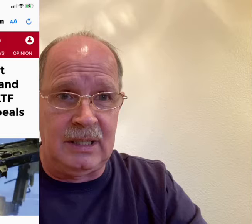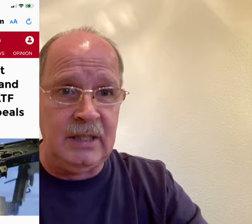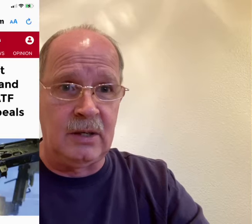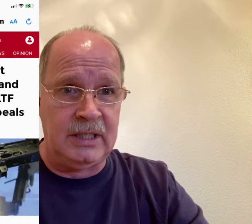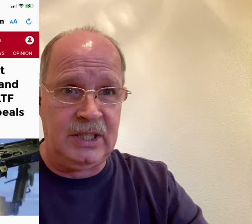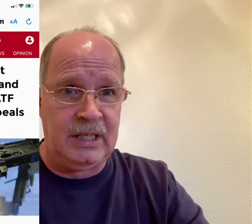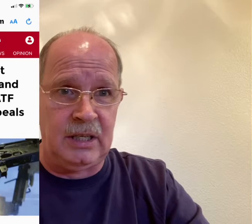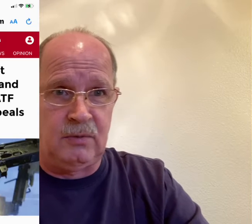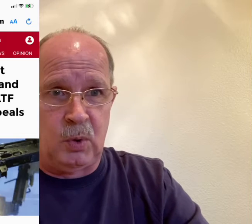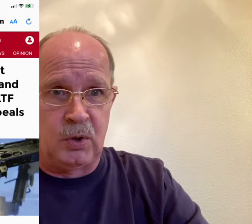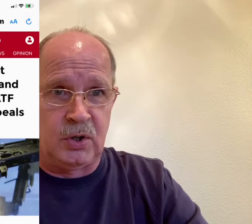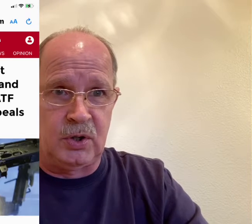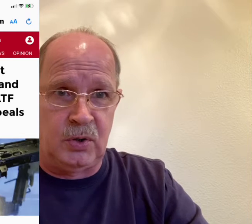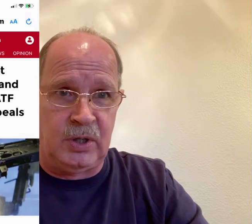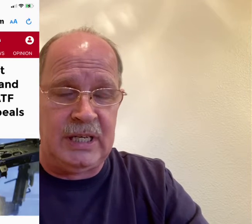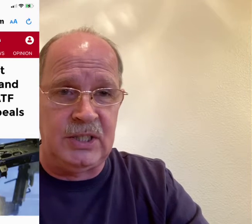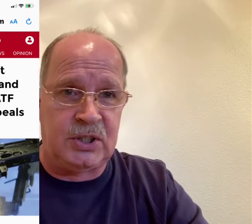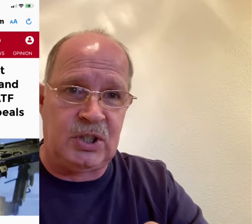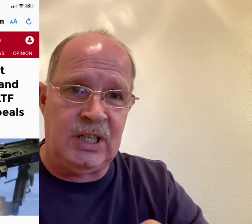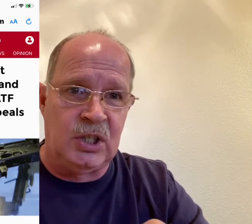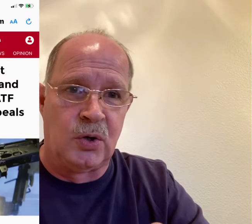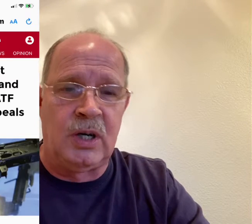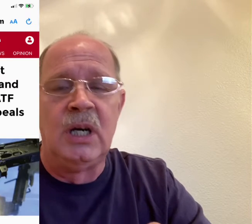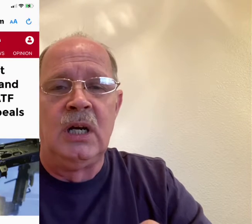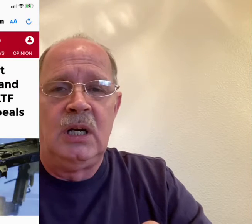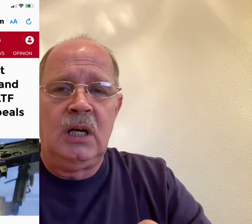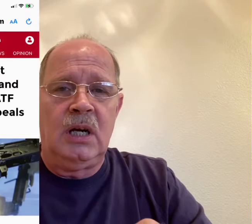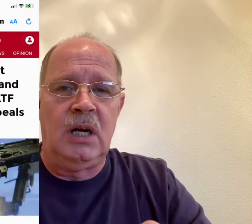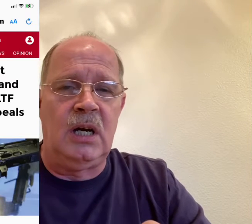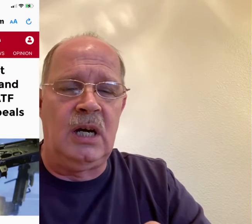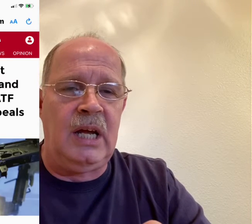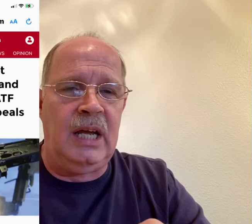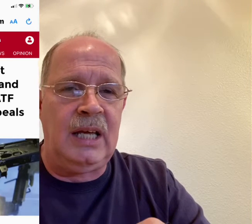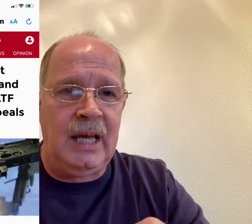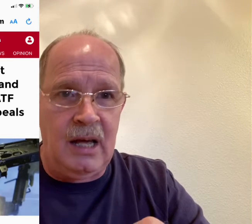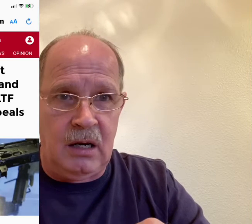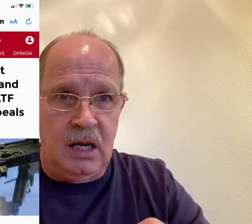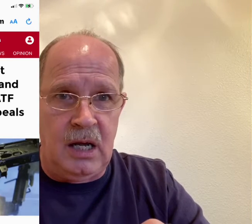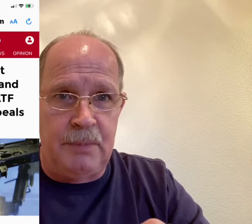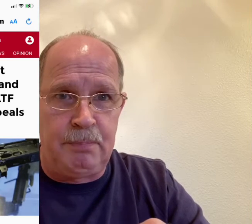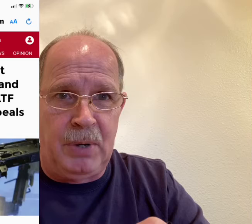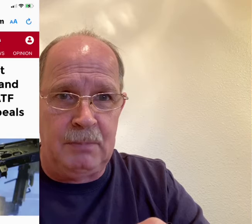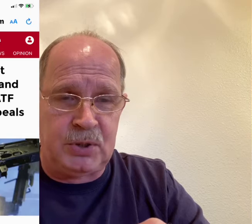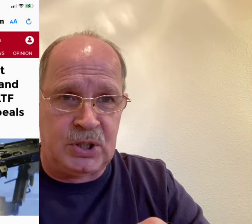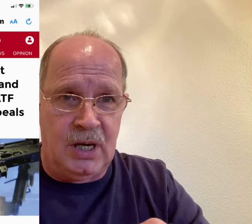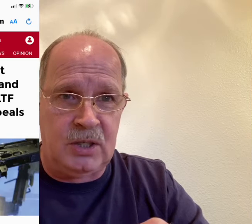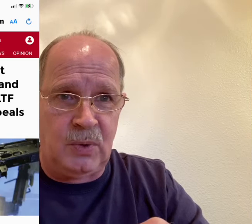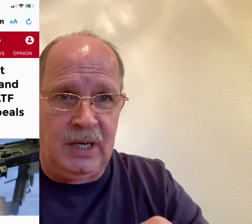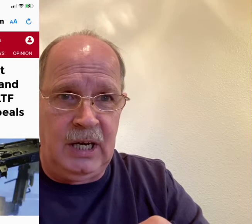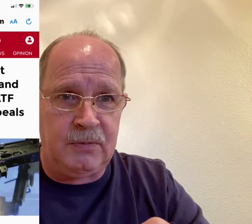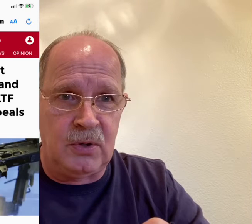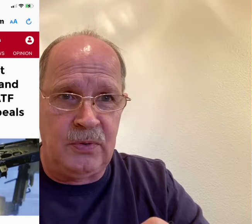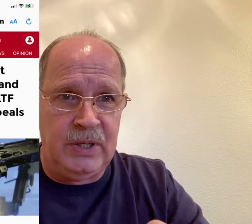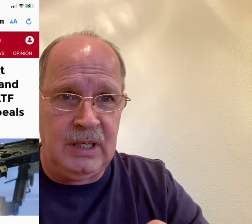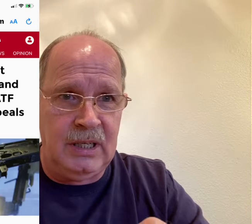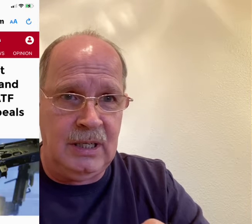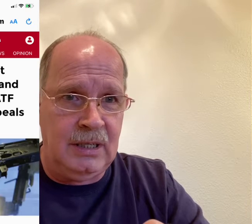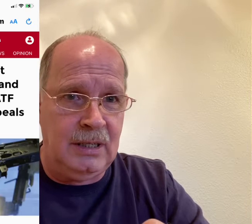an illegal executive order during his tenure, and he outlawed bump stocks right